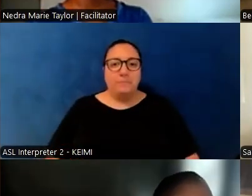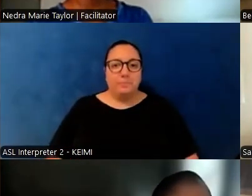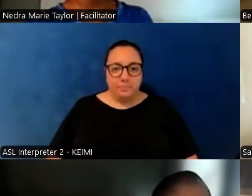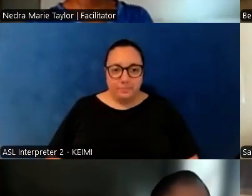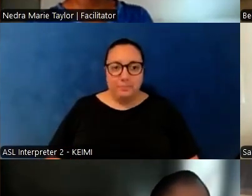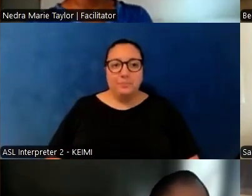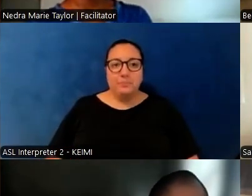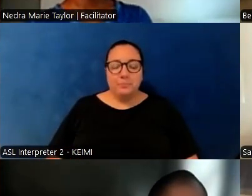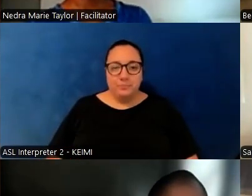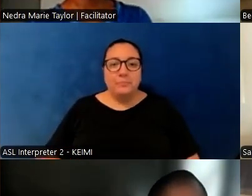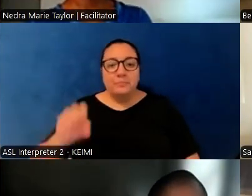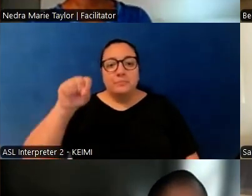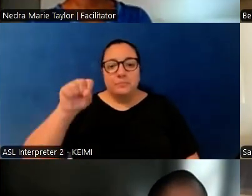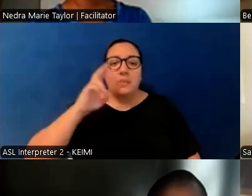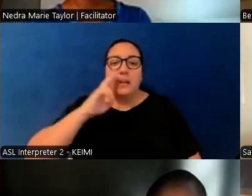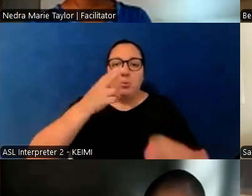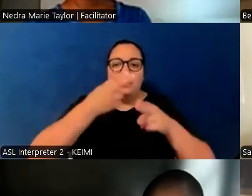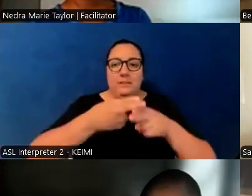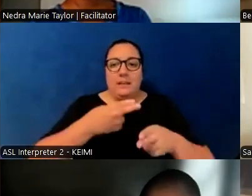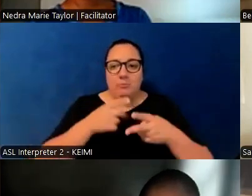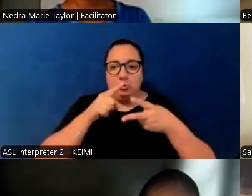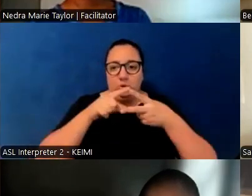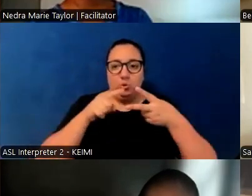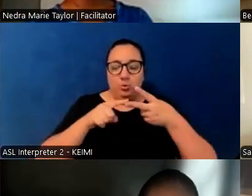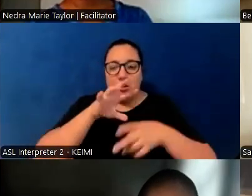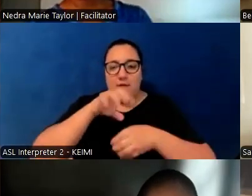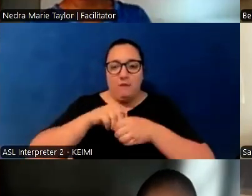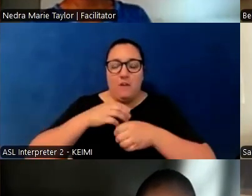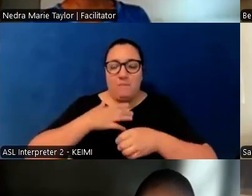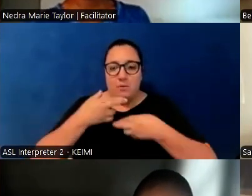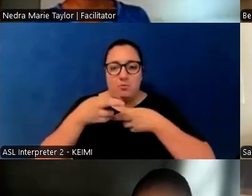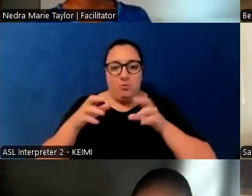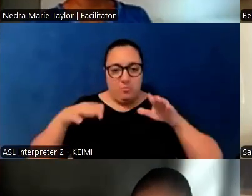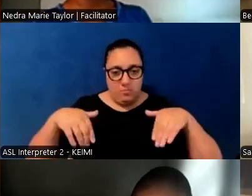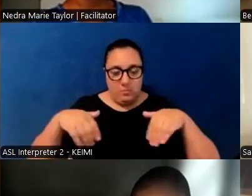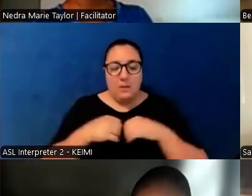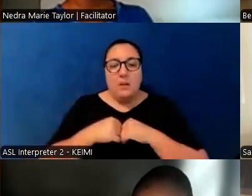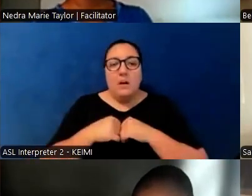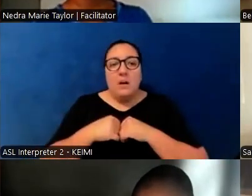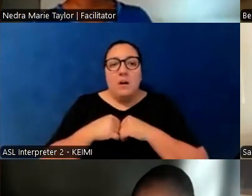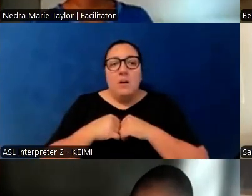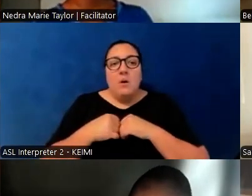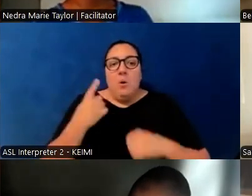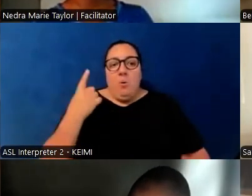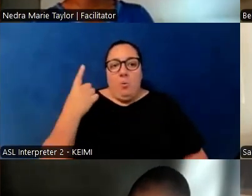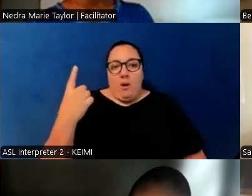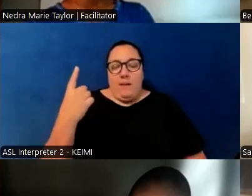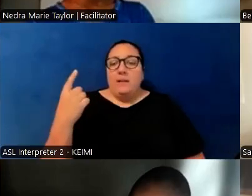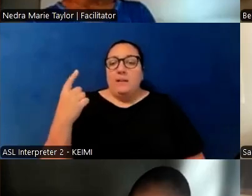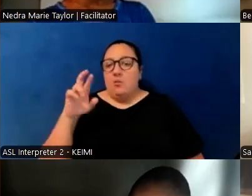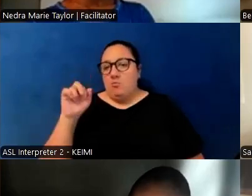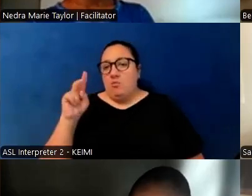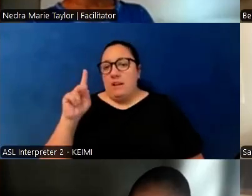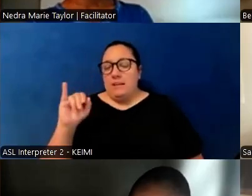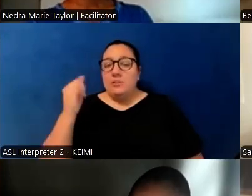Awesome. I'll just name 2 things that were mentioned in my room that haven't been mentioned yet. One was, if we were doing a